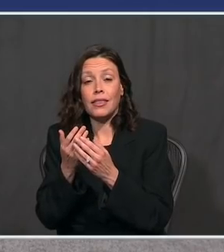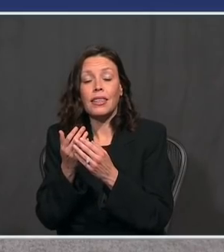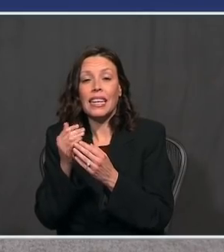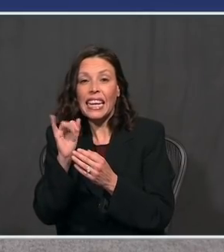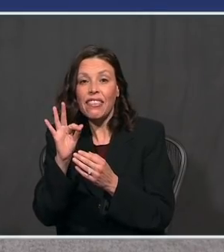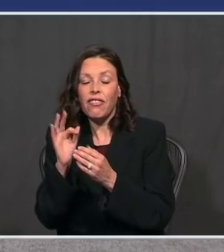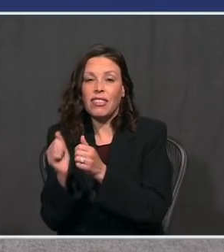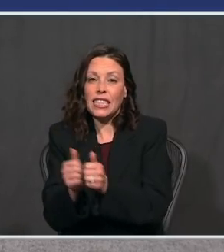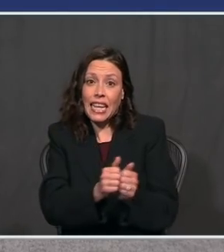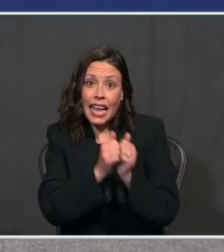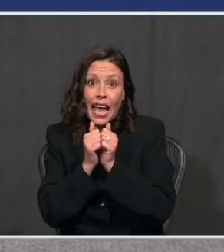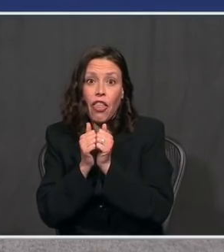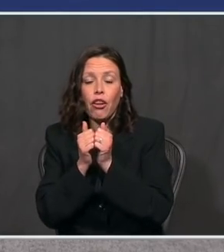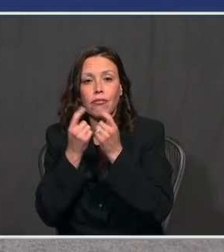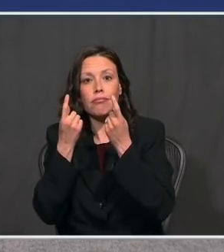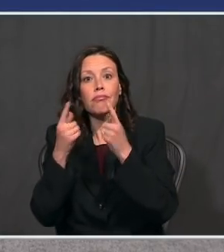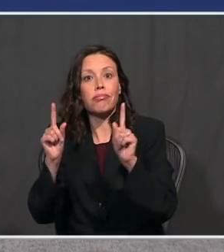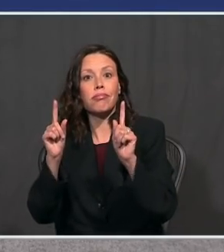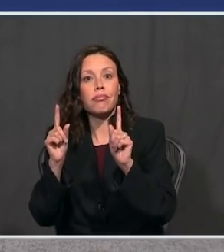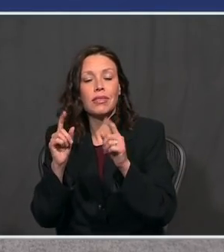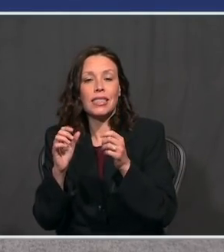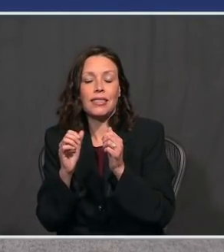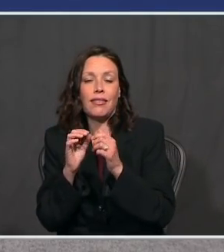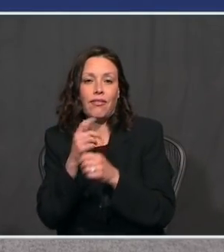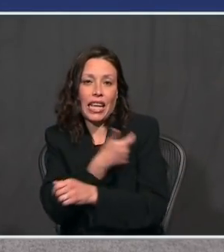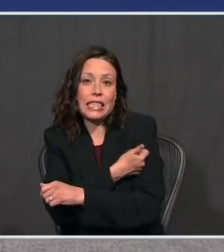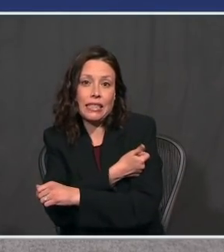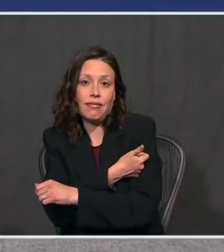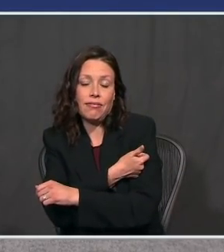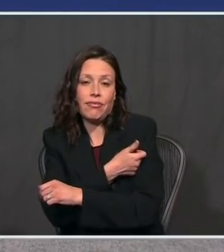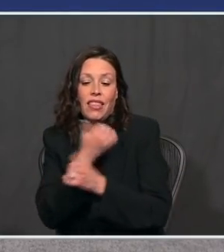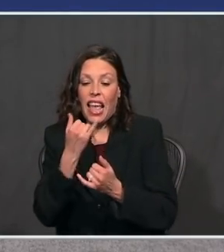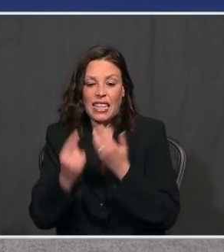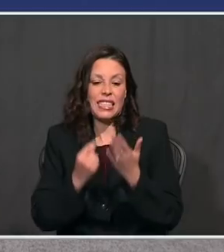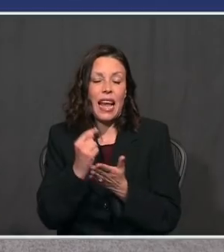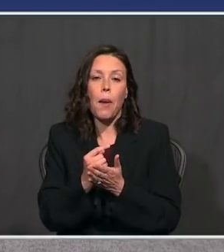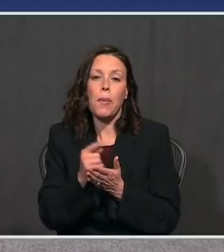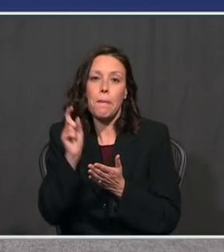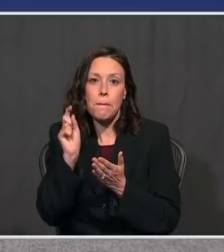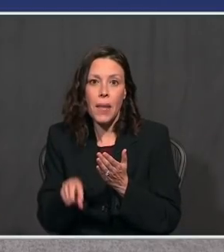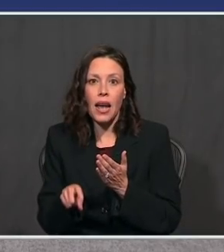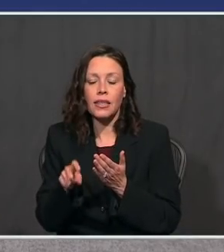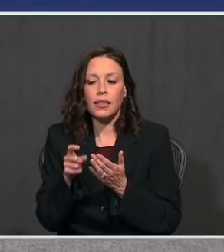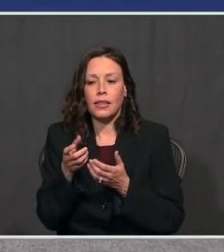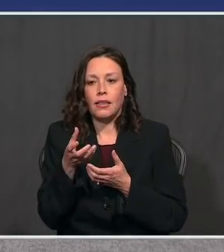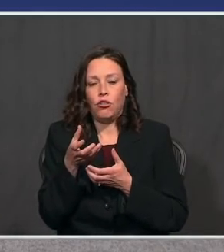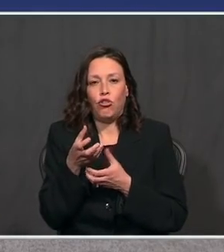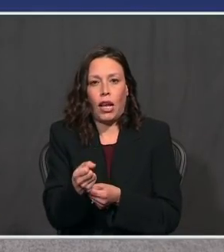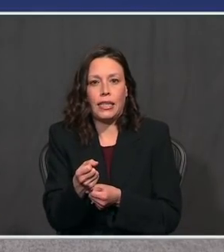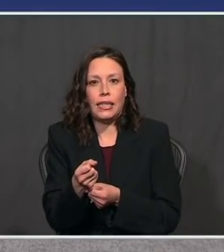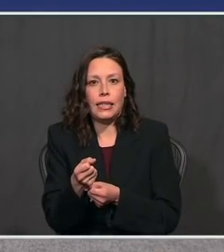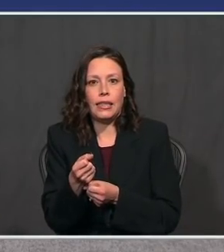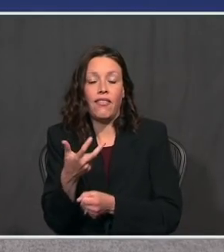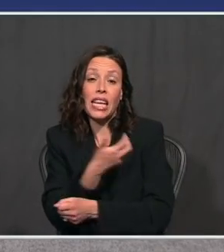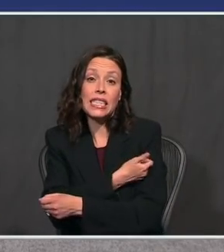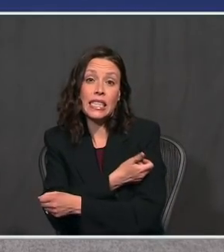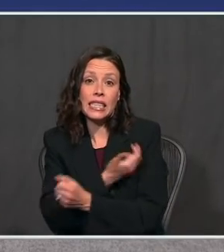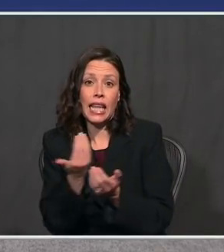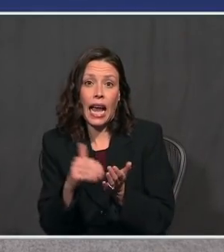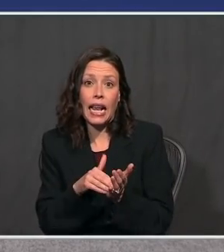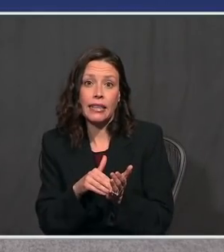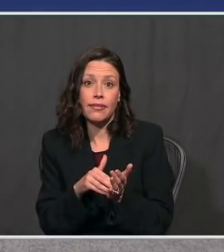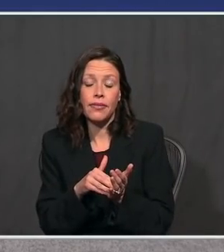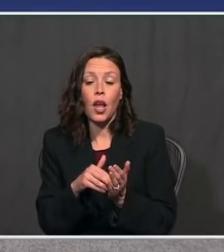together by taking vaccines together. This is a time where we have to rebuild our trust in vaccines. And